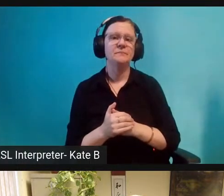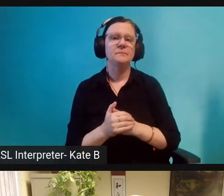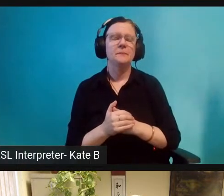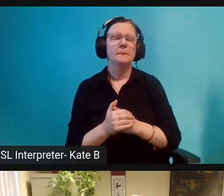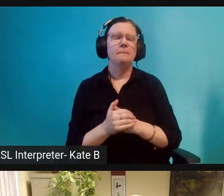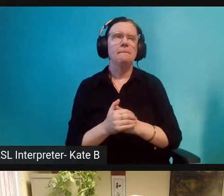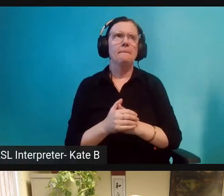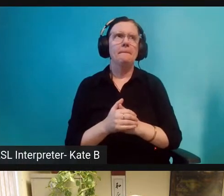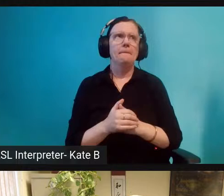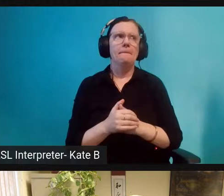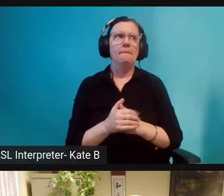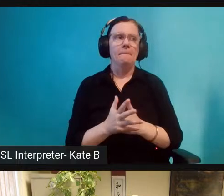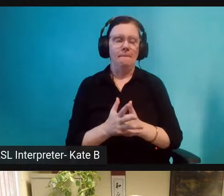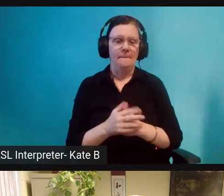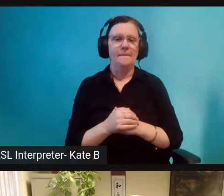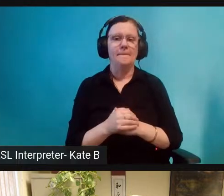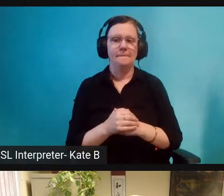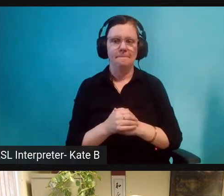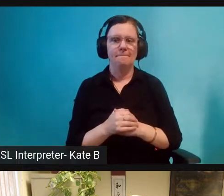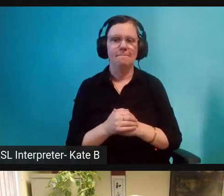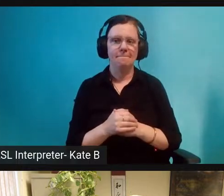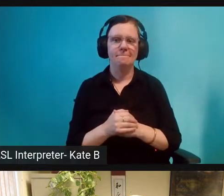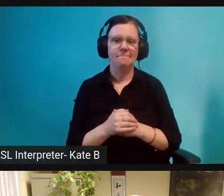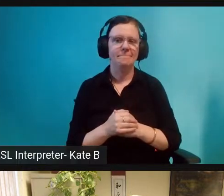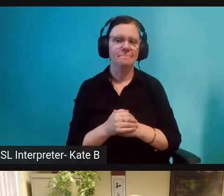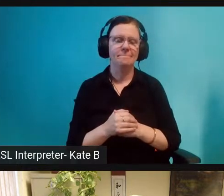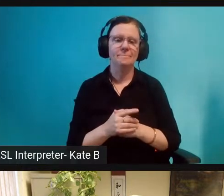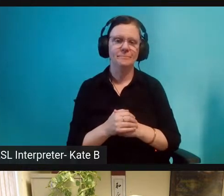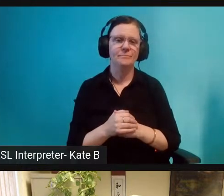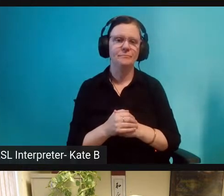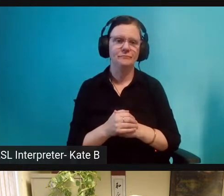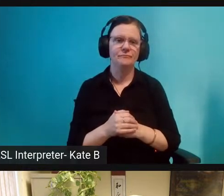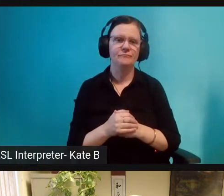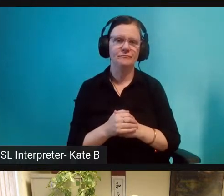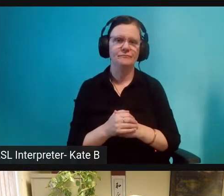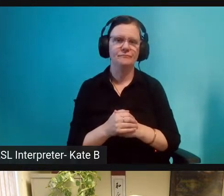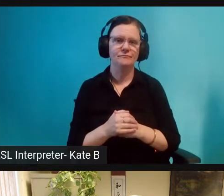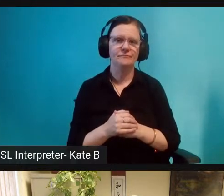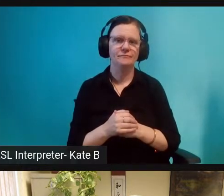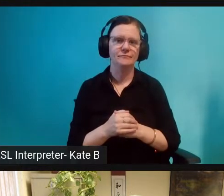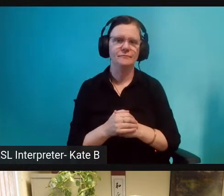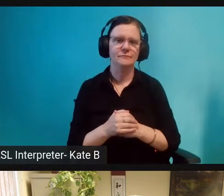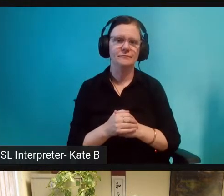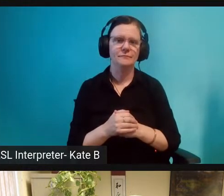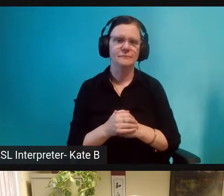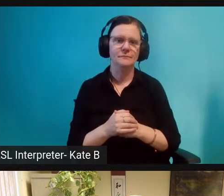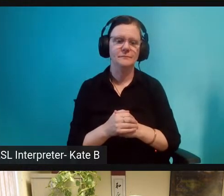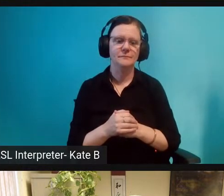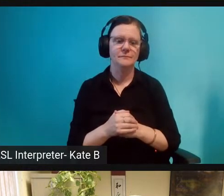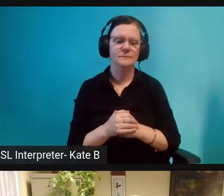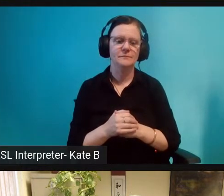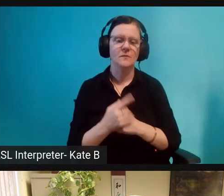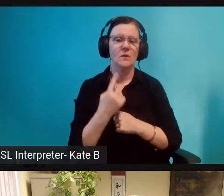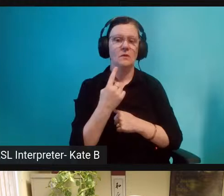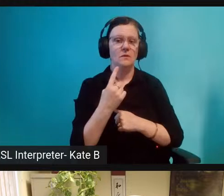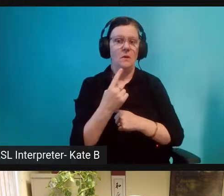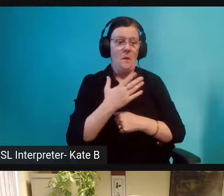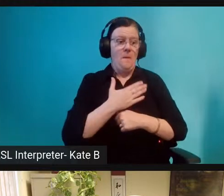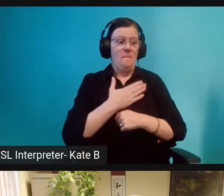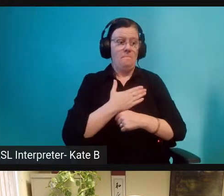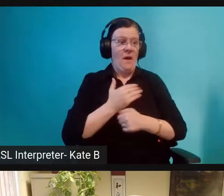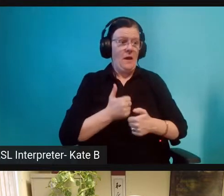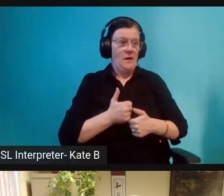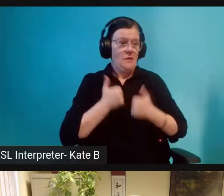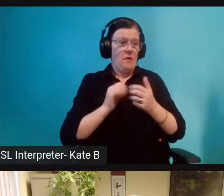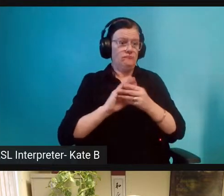say that, it's always difficult to put together one's bio. But for